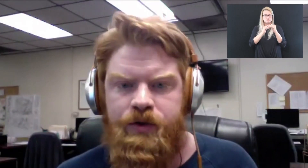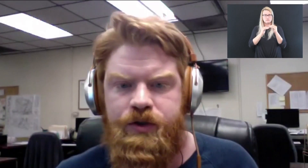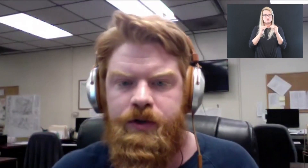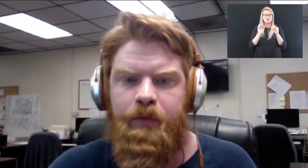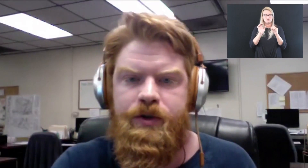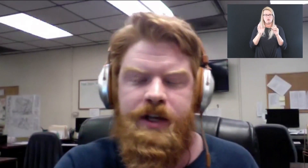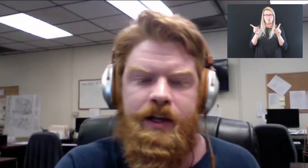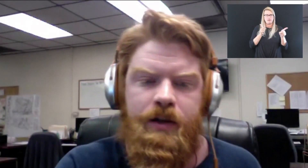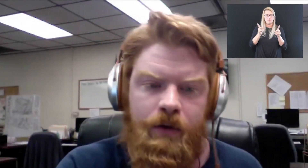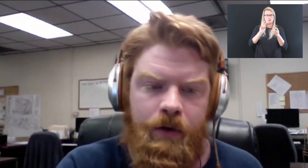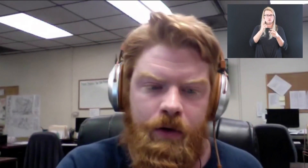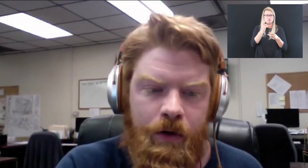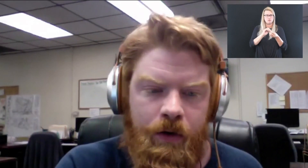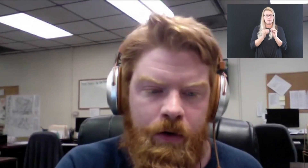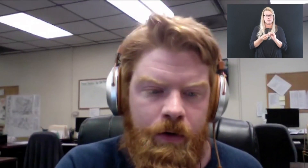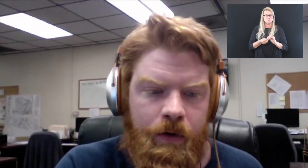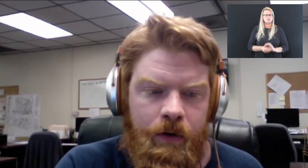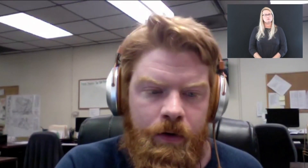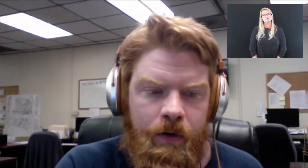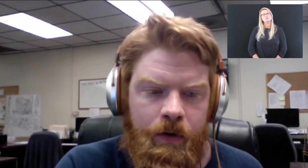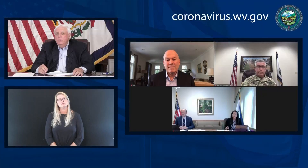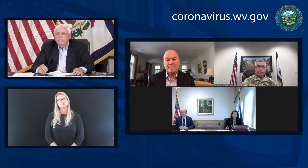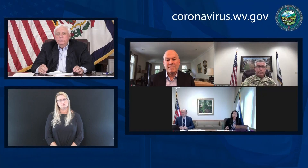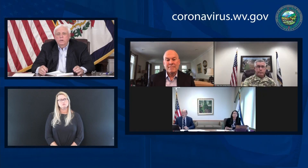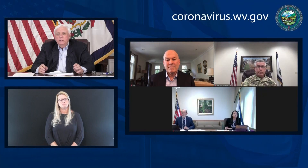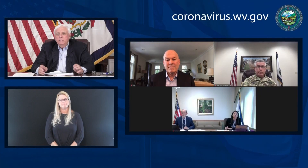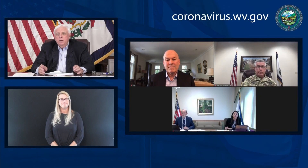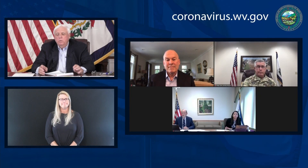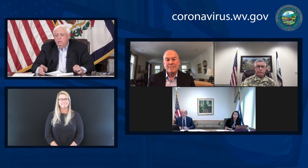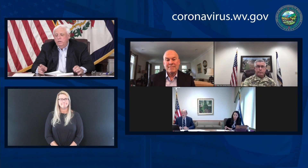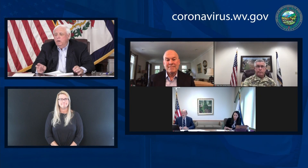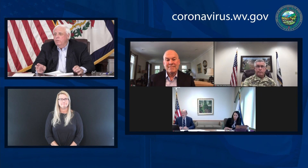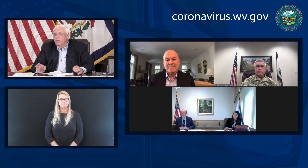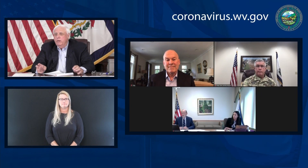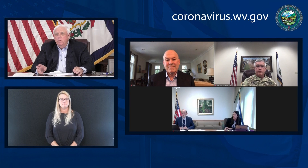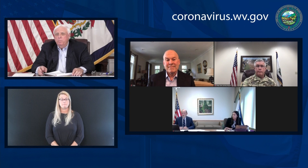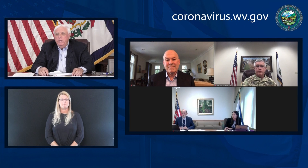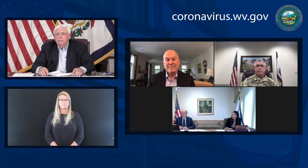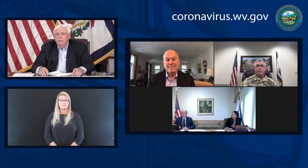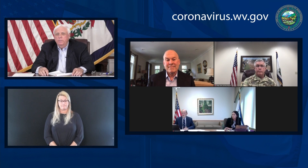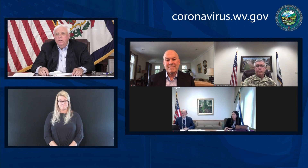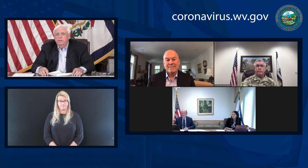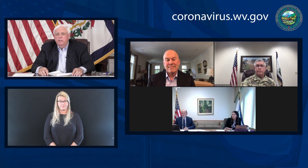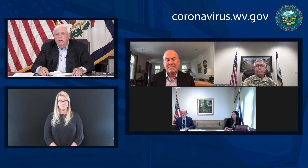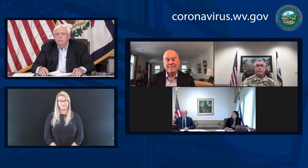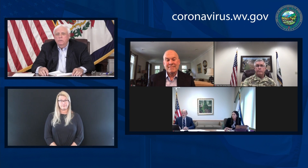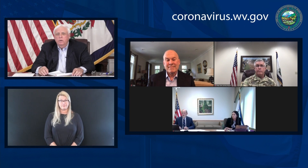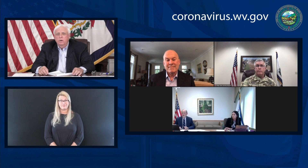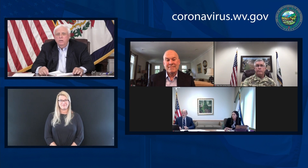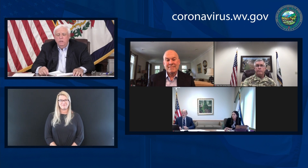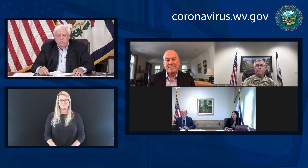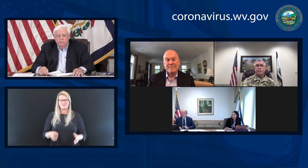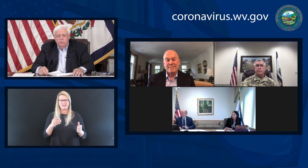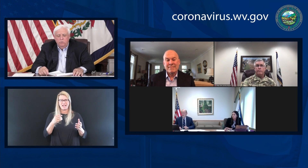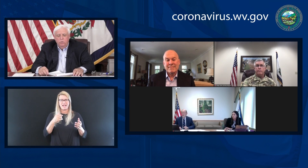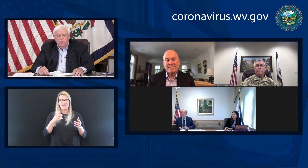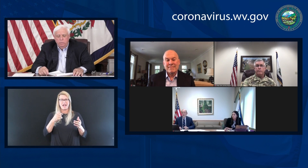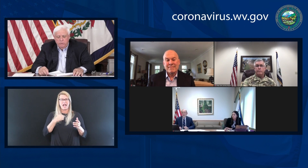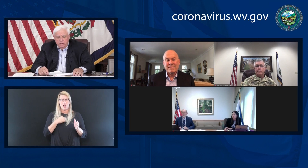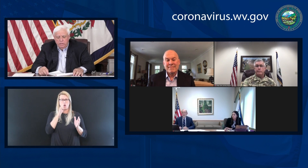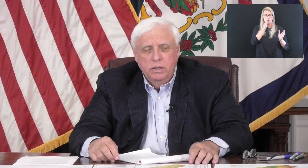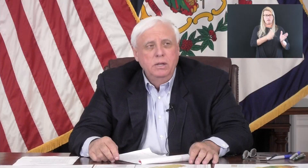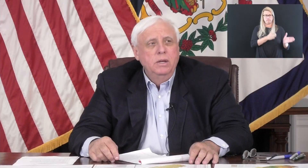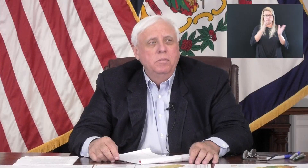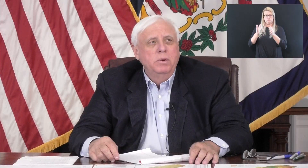between those two numbers? Thank you. Okay, Charles, I'm going to lead off and then I'm going to pass, I think, to the National Guard, to General